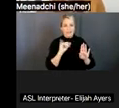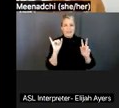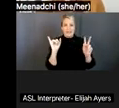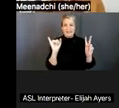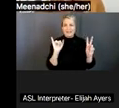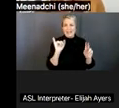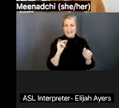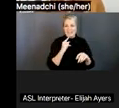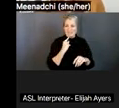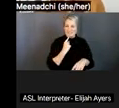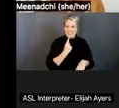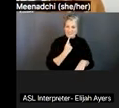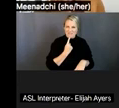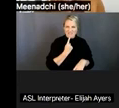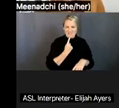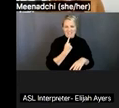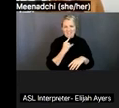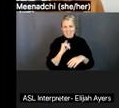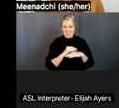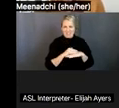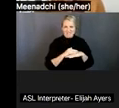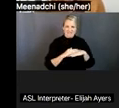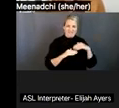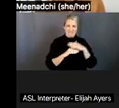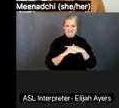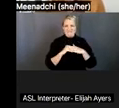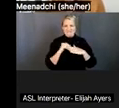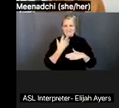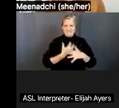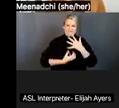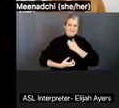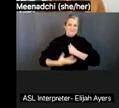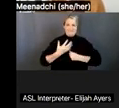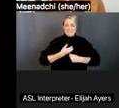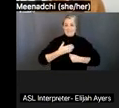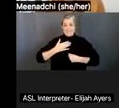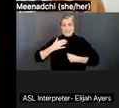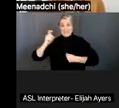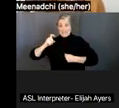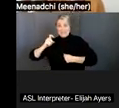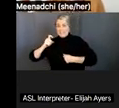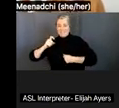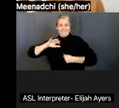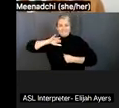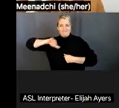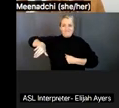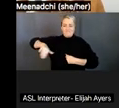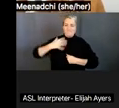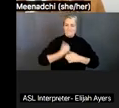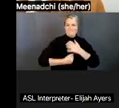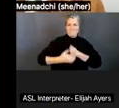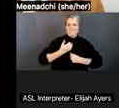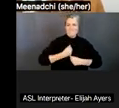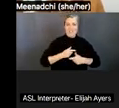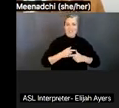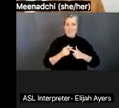of resentments, consistently putting away their own needs, and then establishes something that is going to start to build